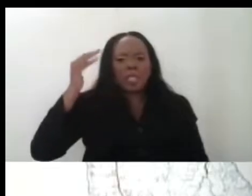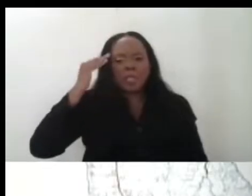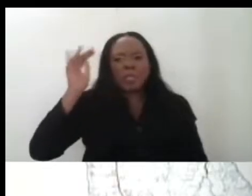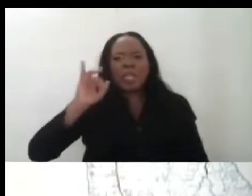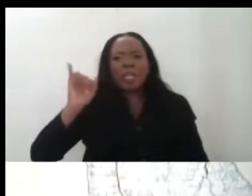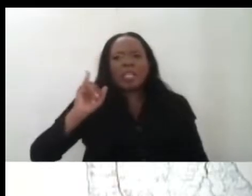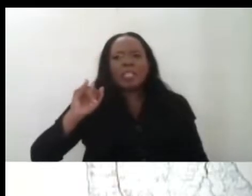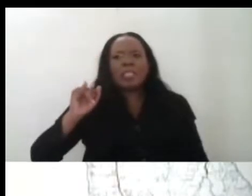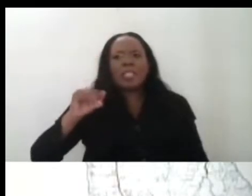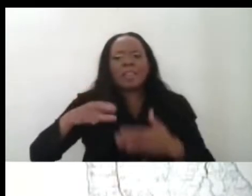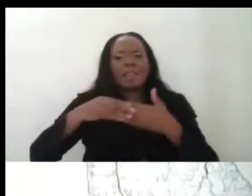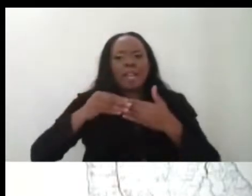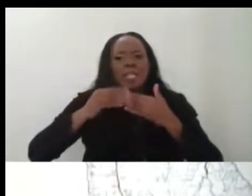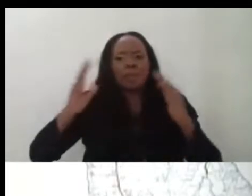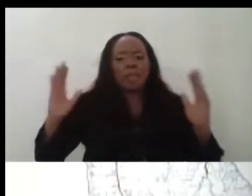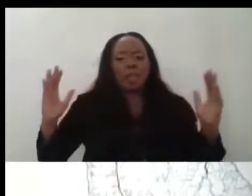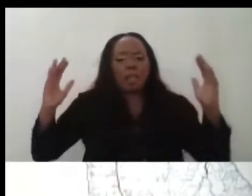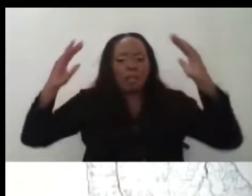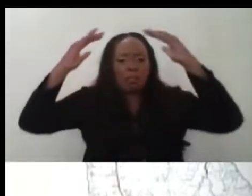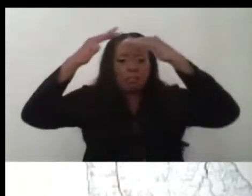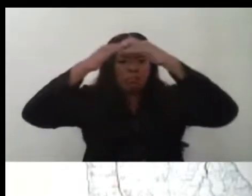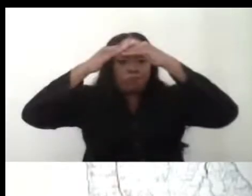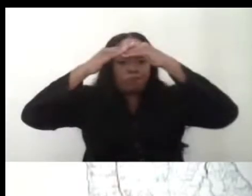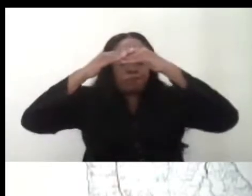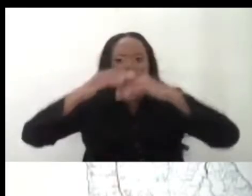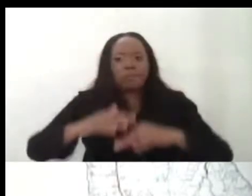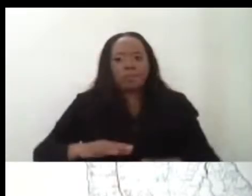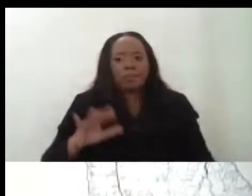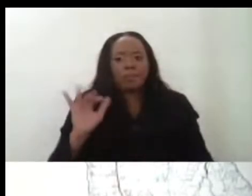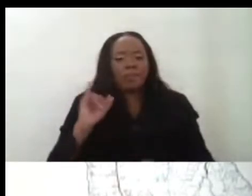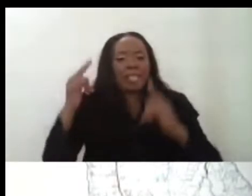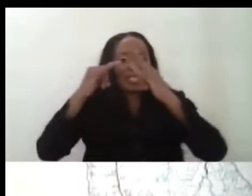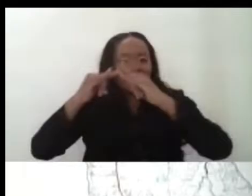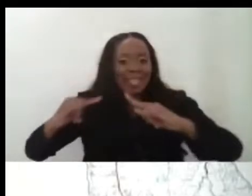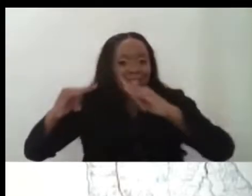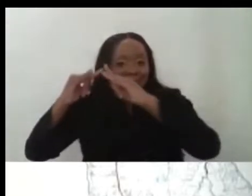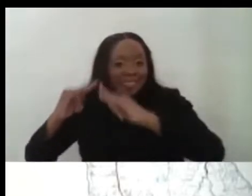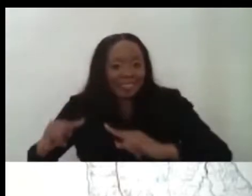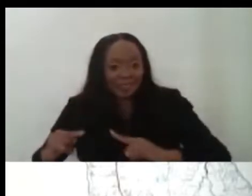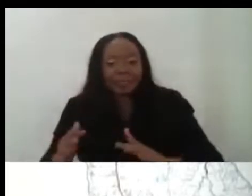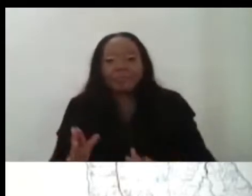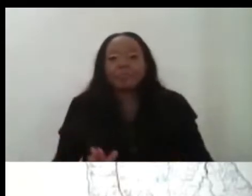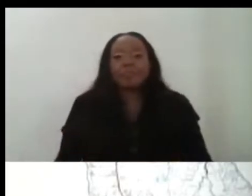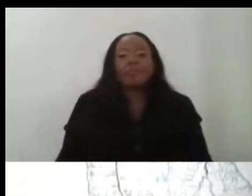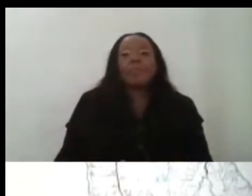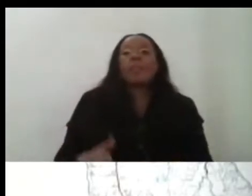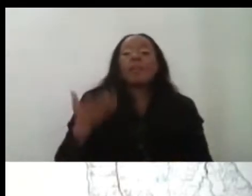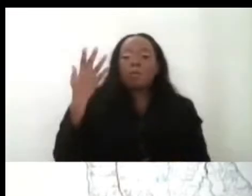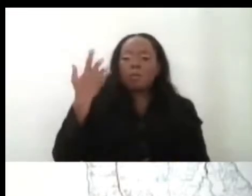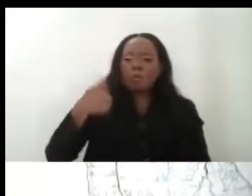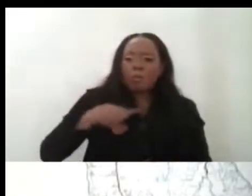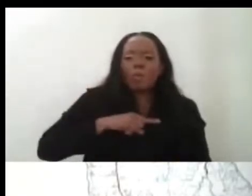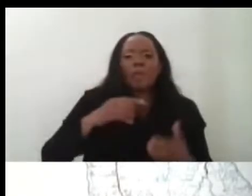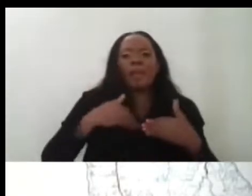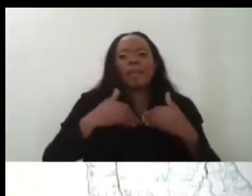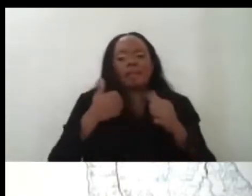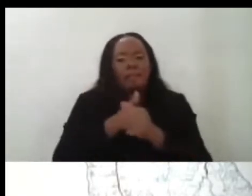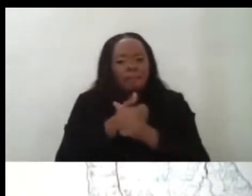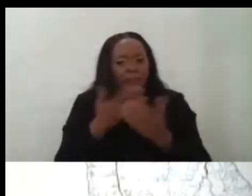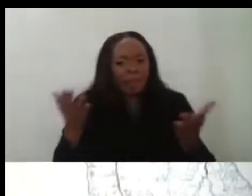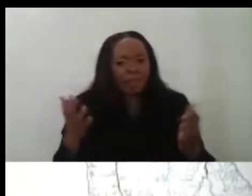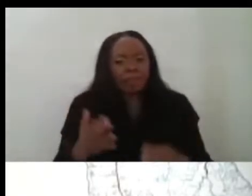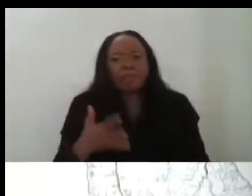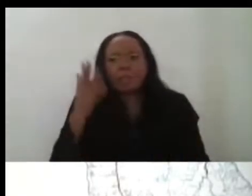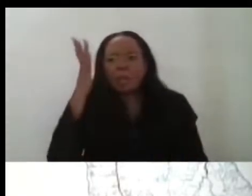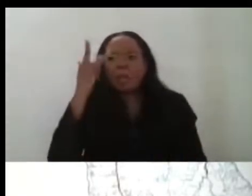I think, up to Category 5, a middle Category 5 hurricane. And why is that important